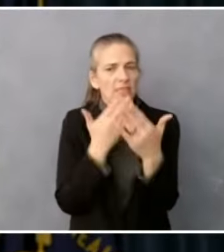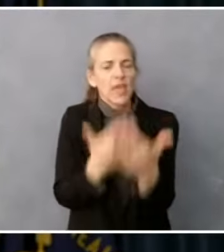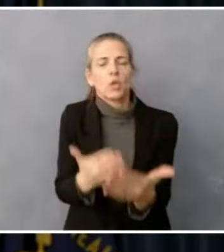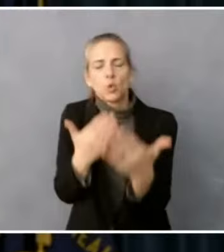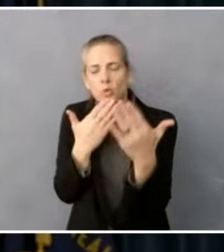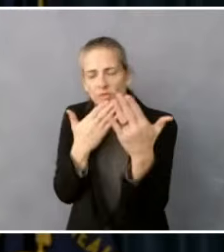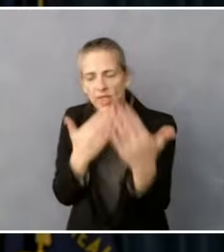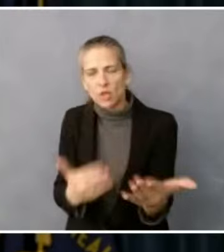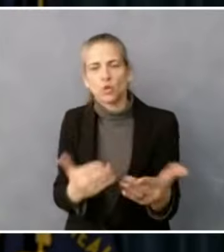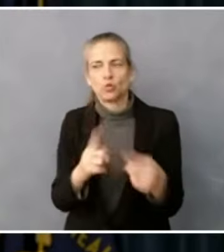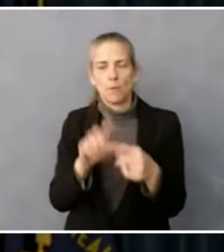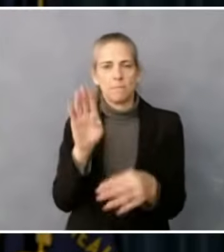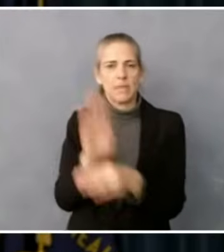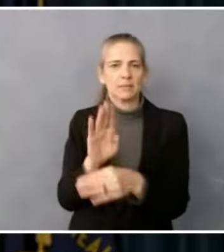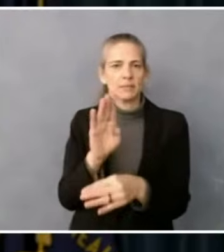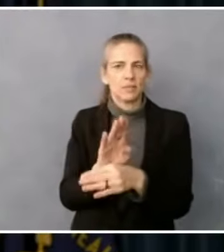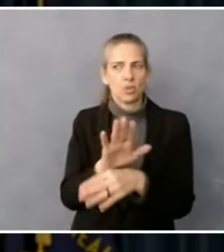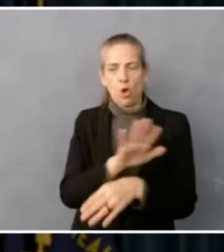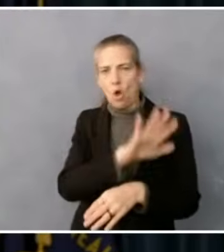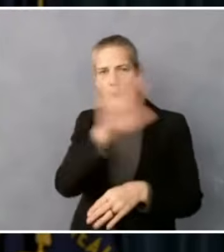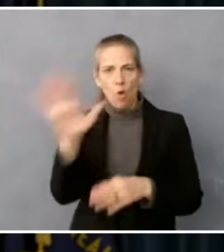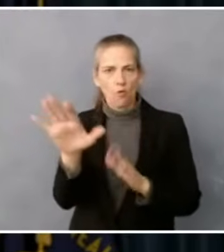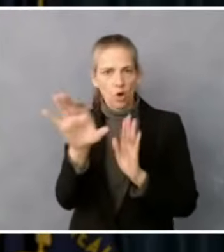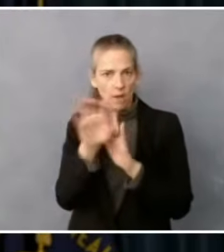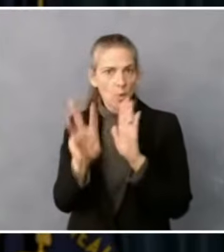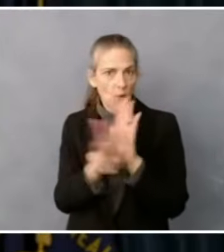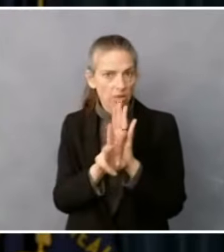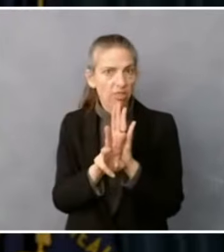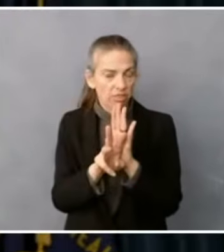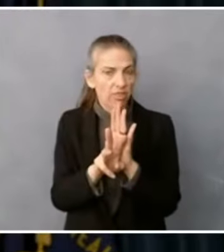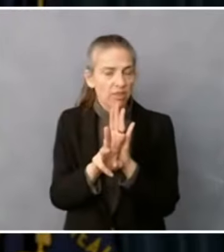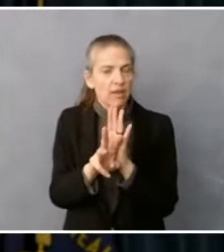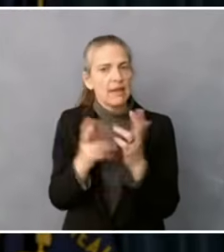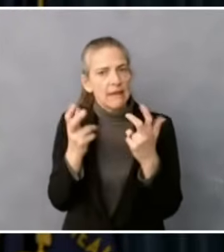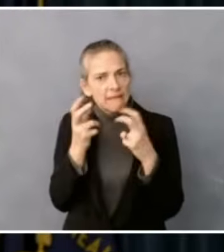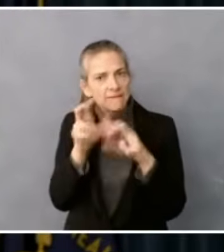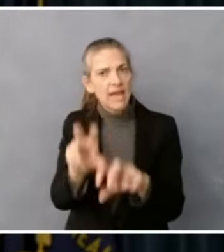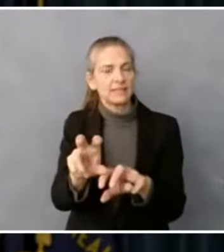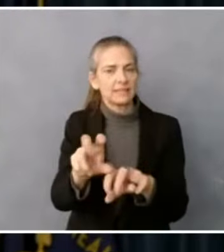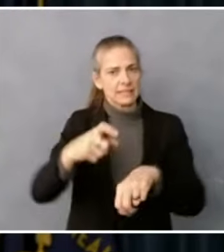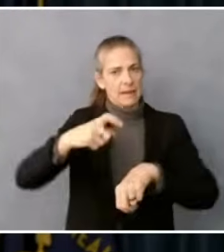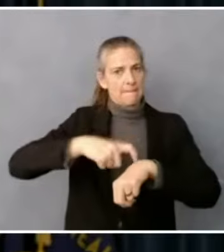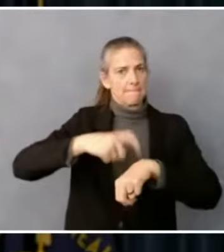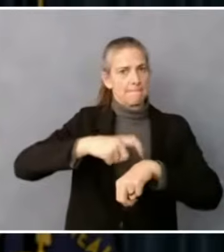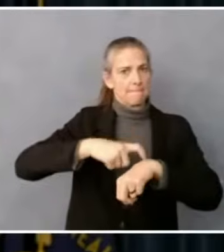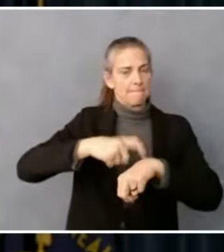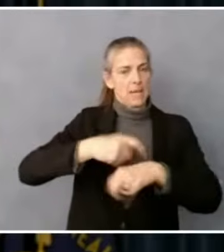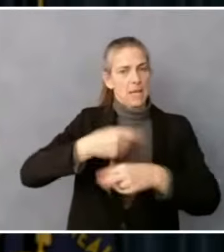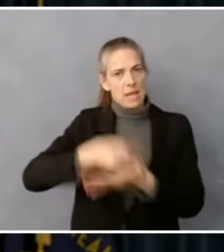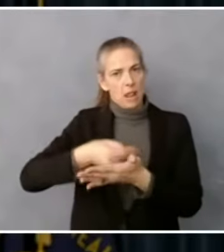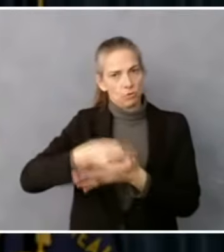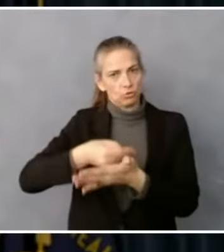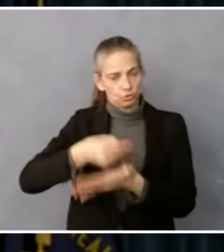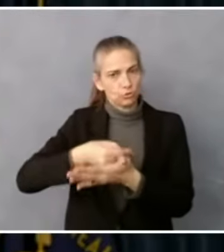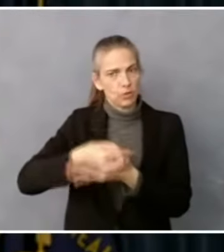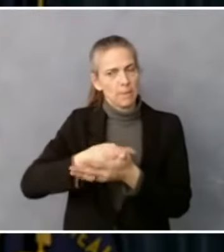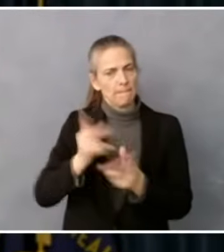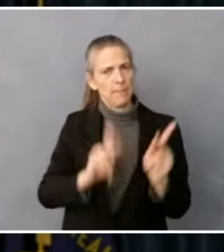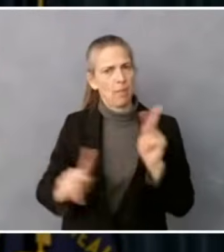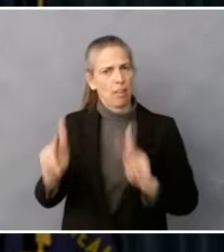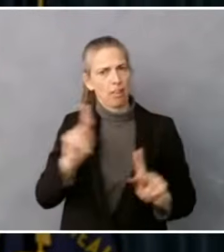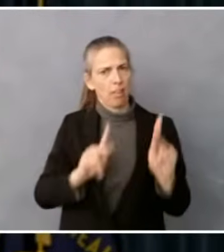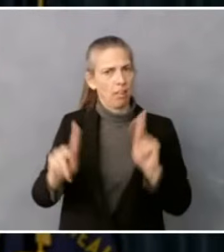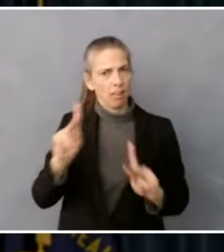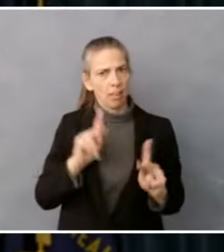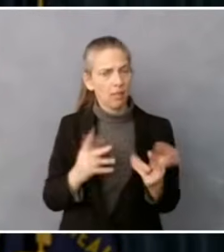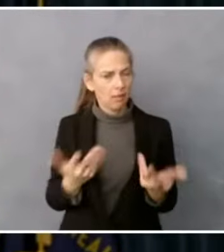to our businesses across the Commonwealth that invest not only time and dollars, but people in our students each and every